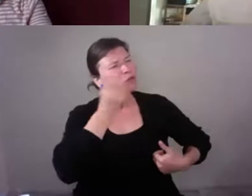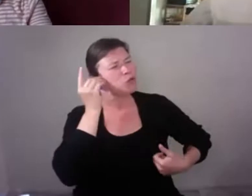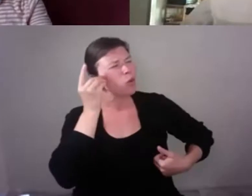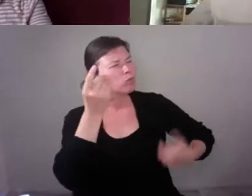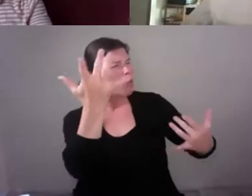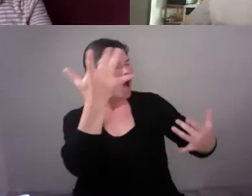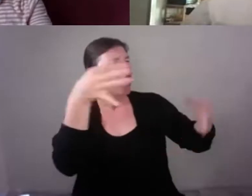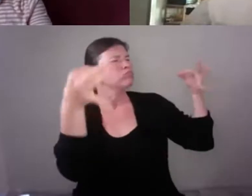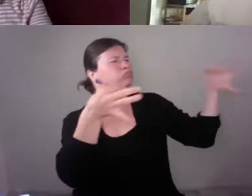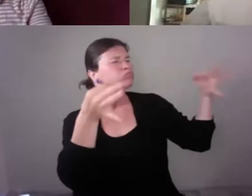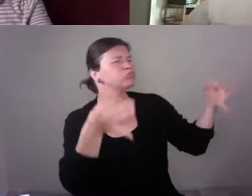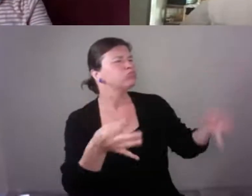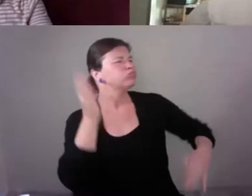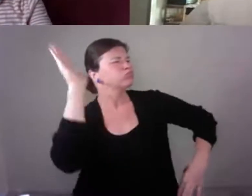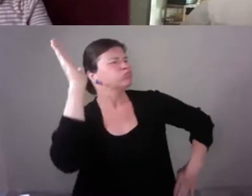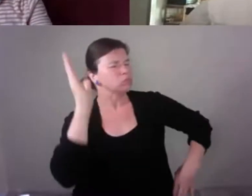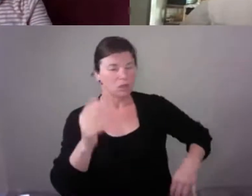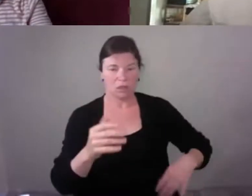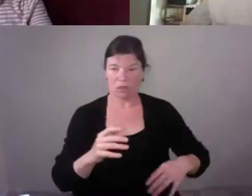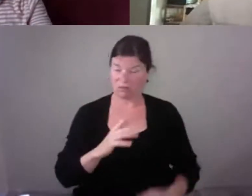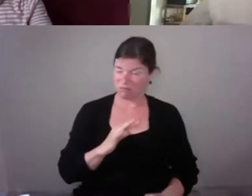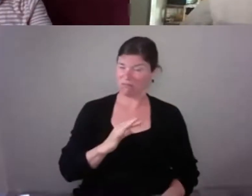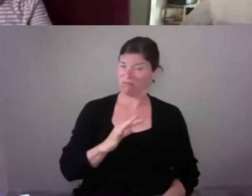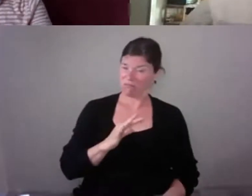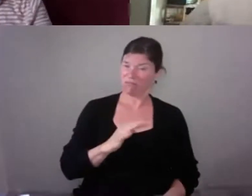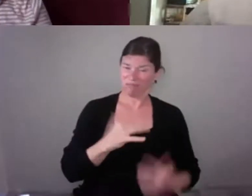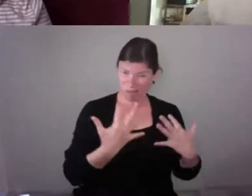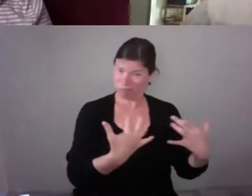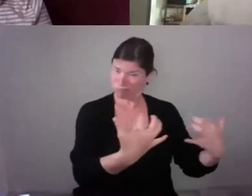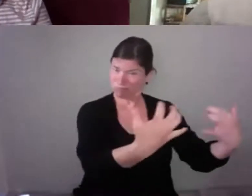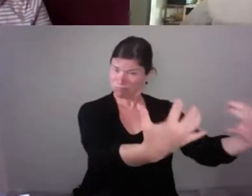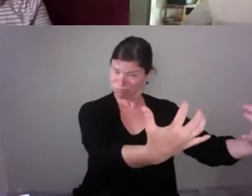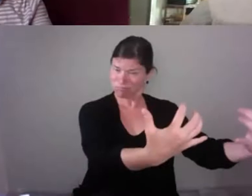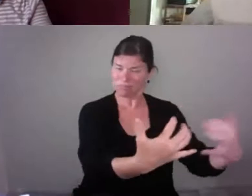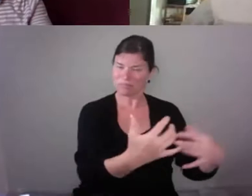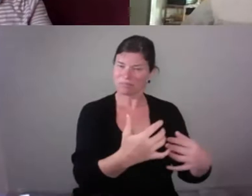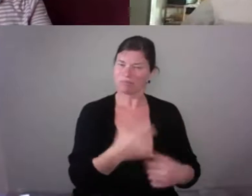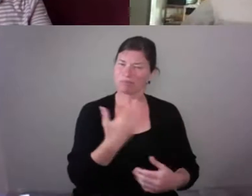and it was a great forum and protest.